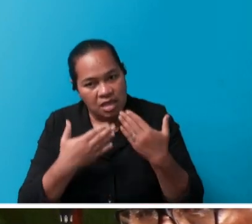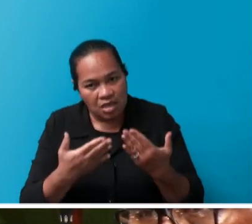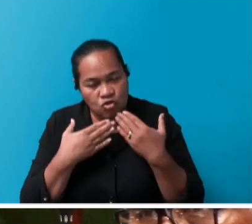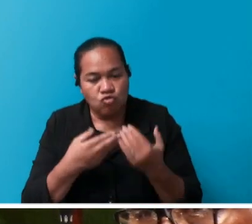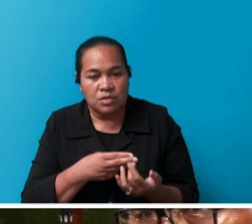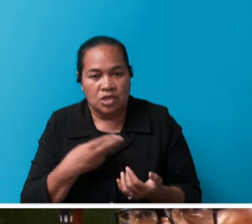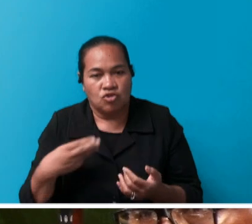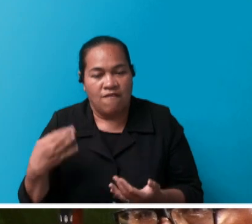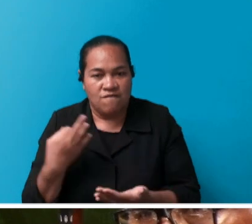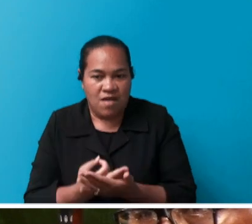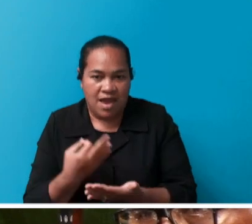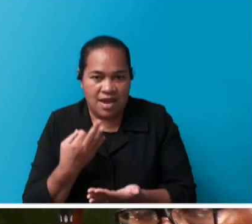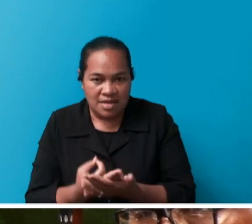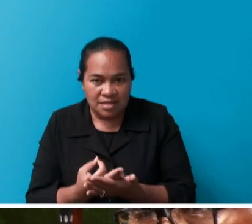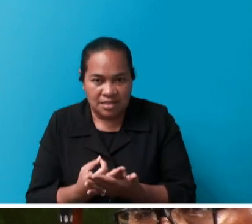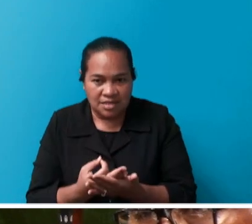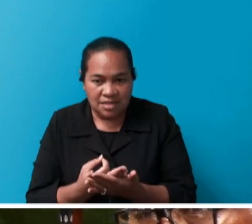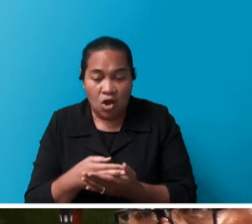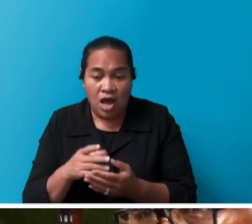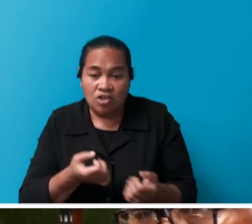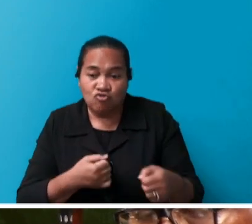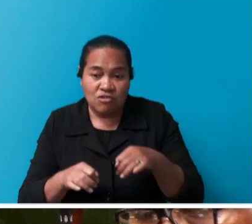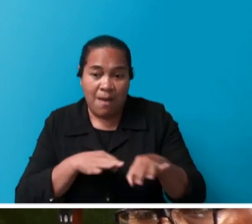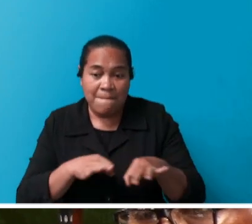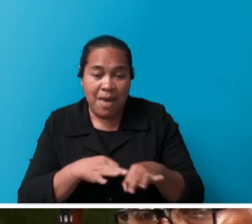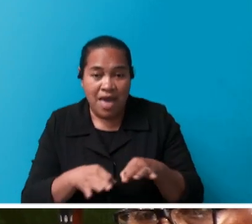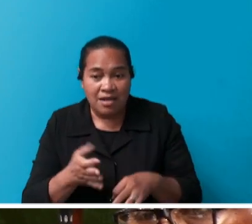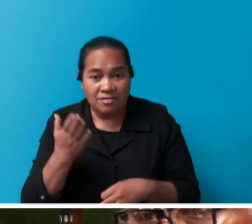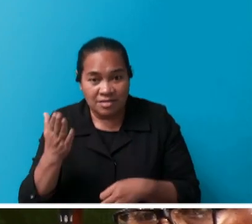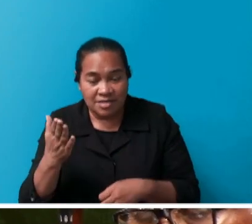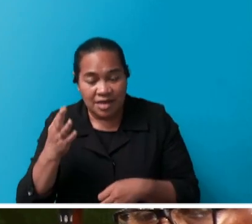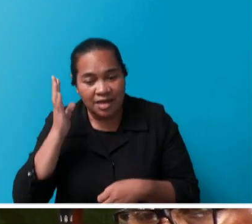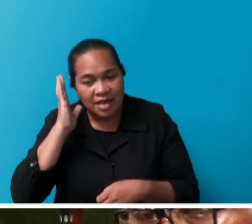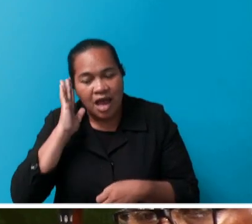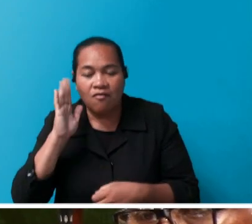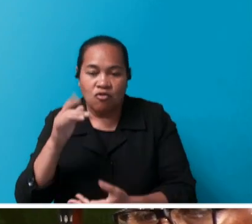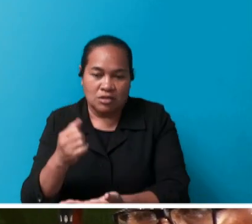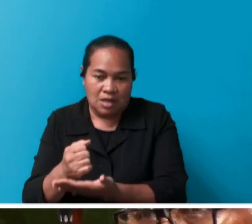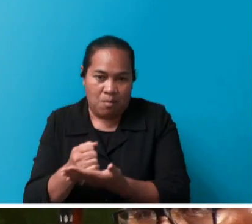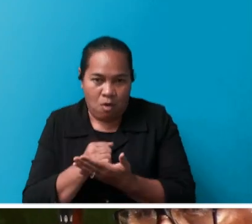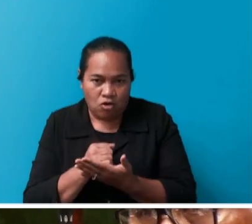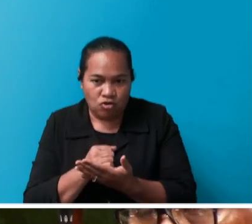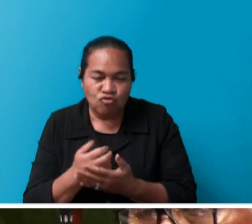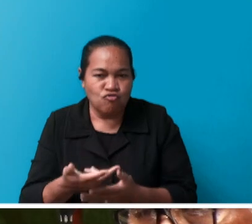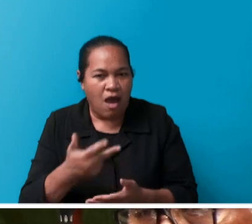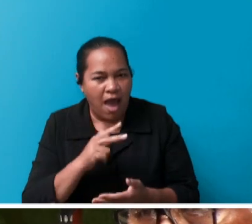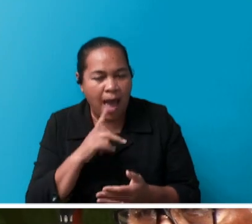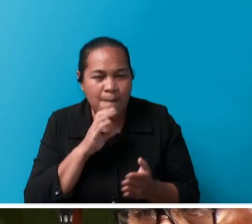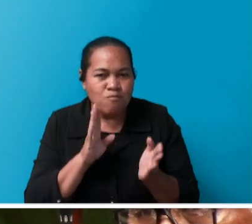Ministry of Finance and Strategic Planning and National Development for the support in contracting private